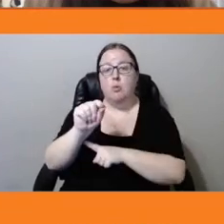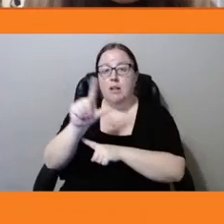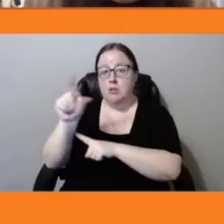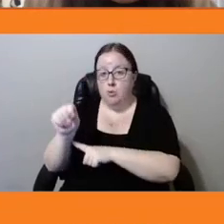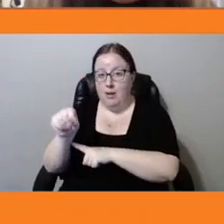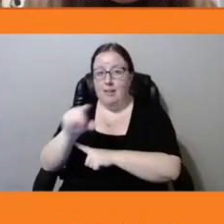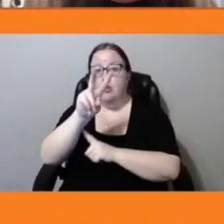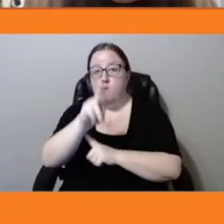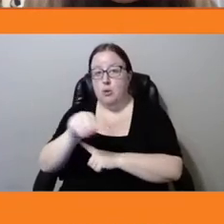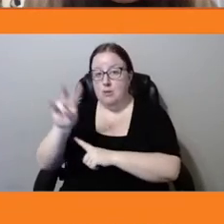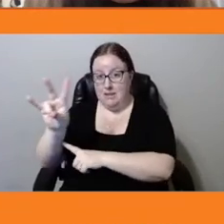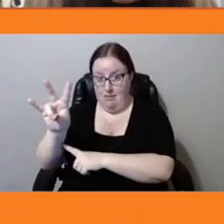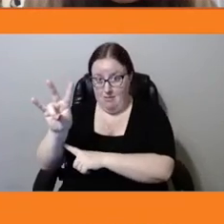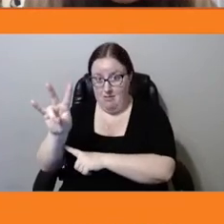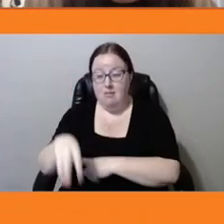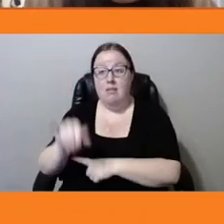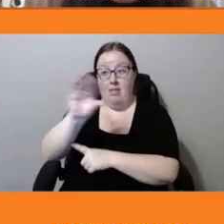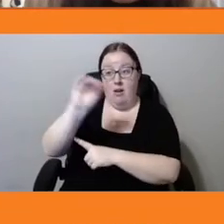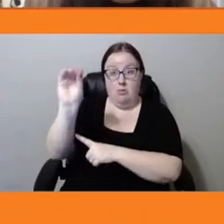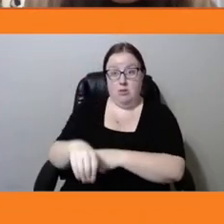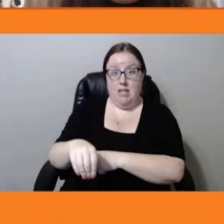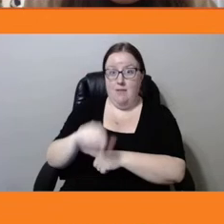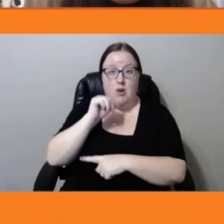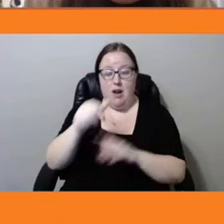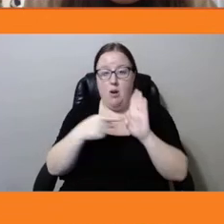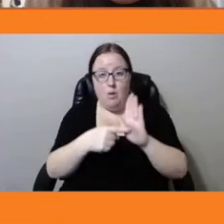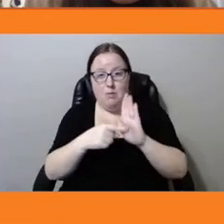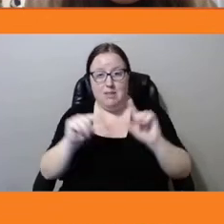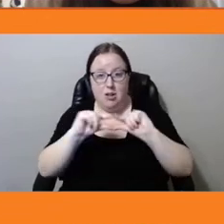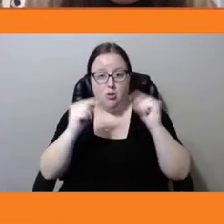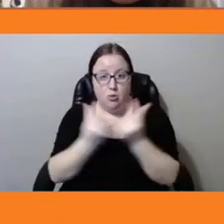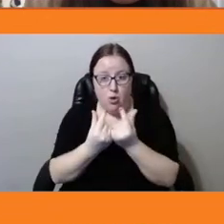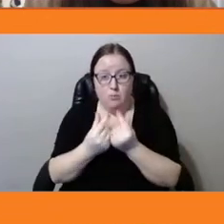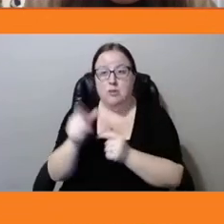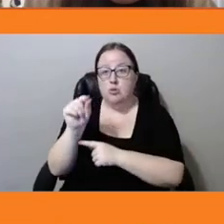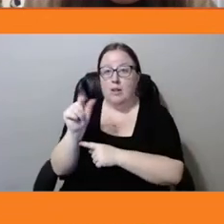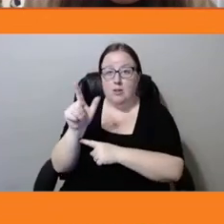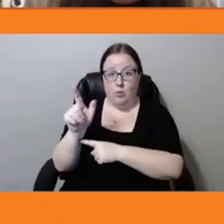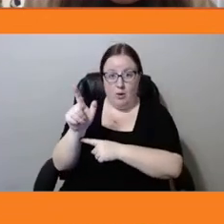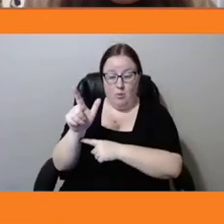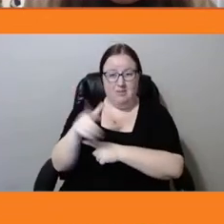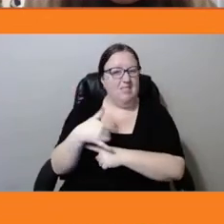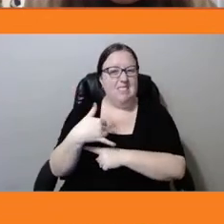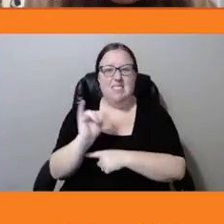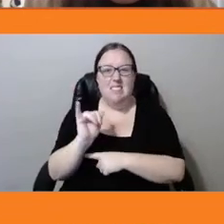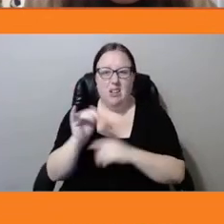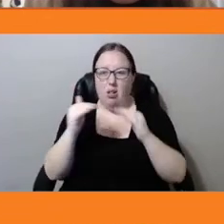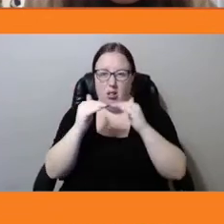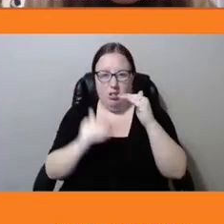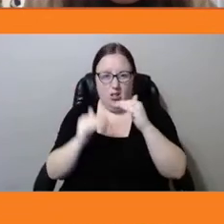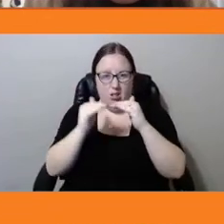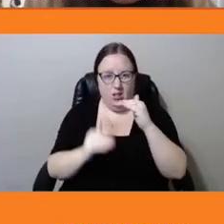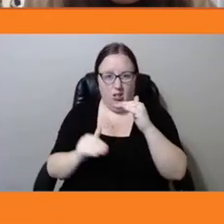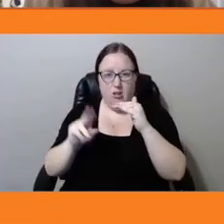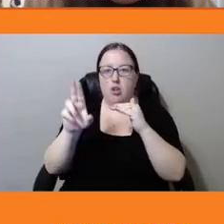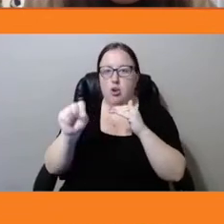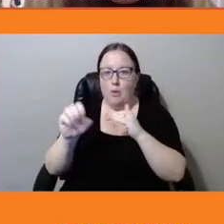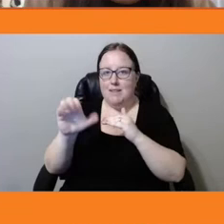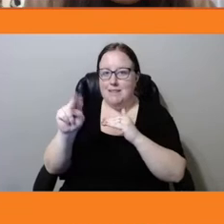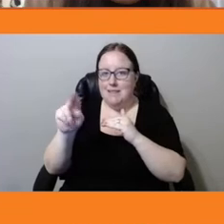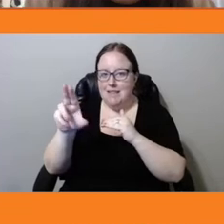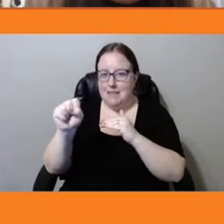and 2007, the percentage of underrepresented directors in 2021 is still well below the US census,